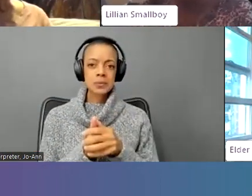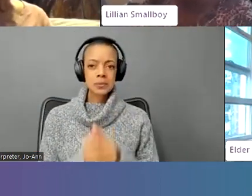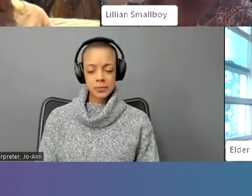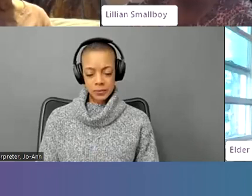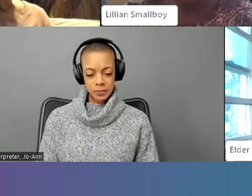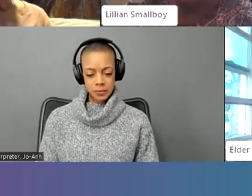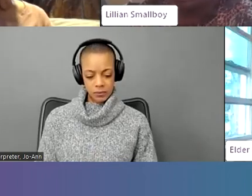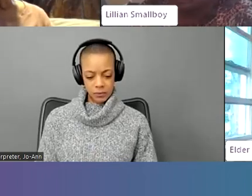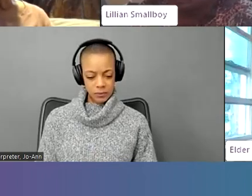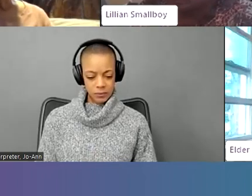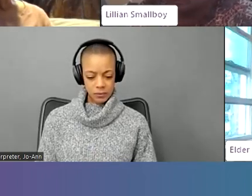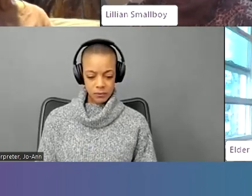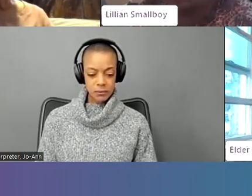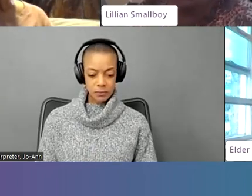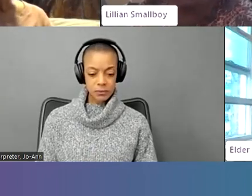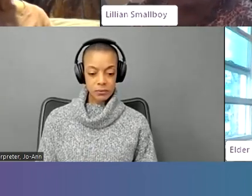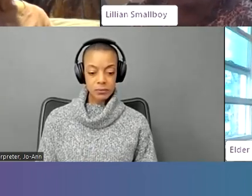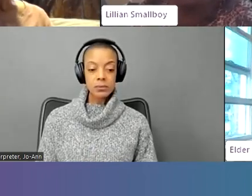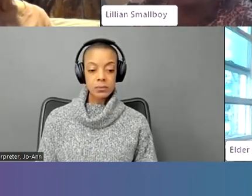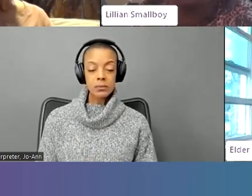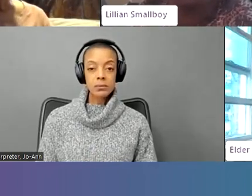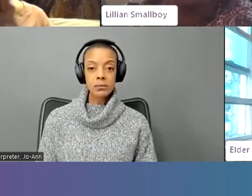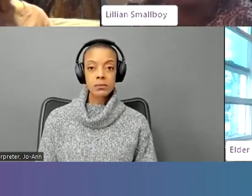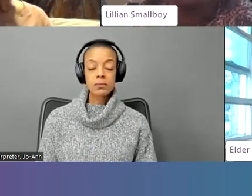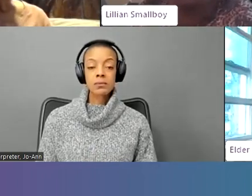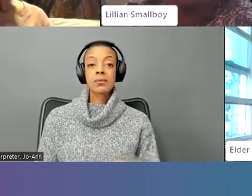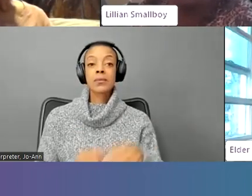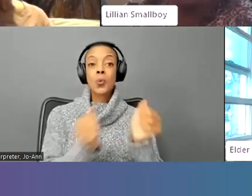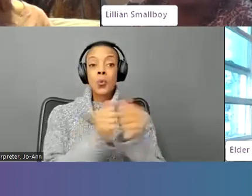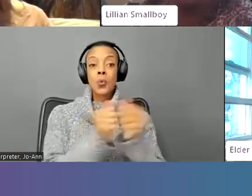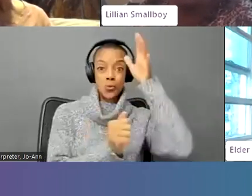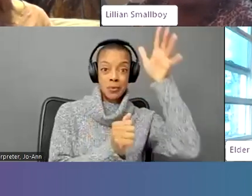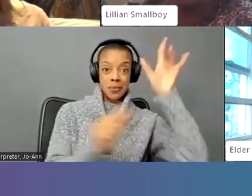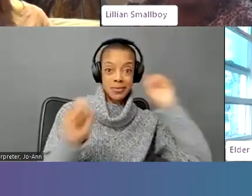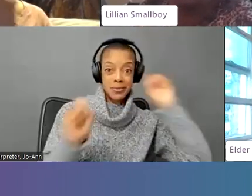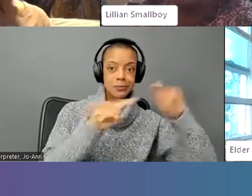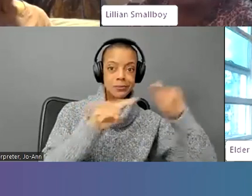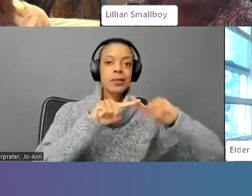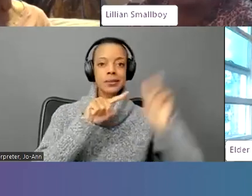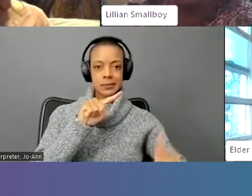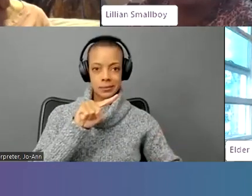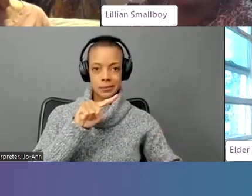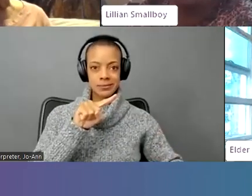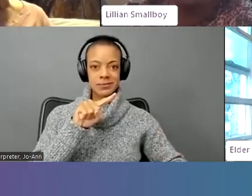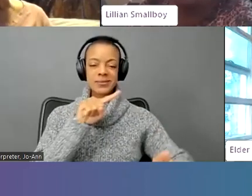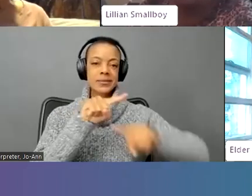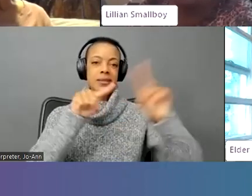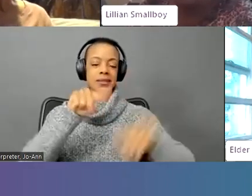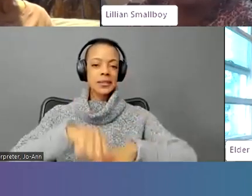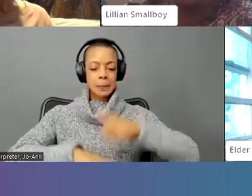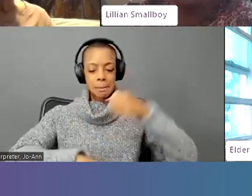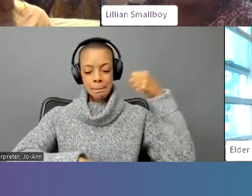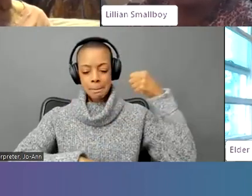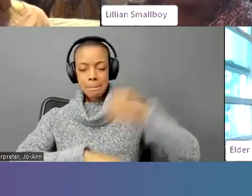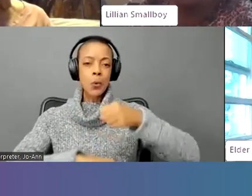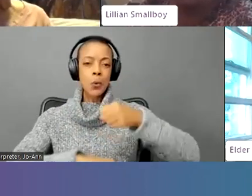minds. Along with the grandfathers come the lightning. And the lightning is, you know, strikes the earth because it's time